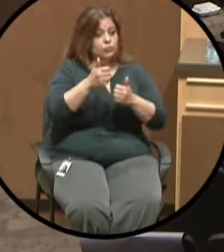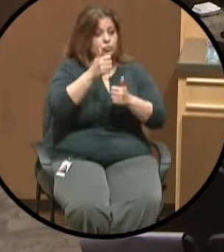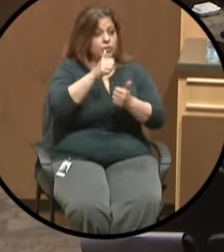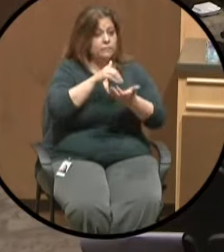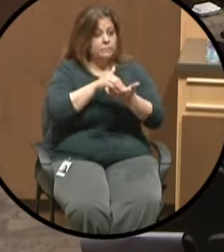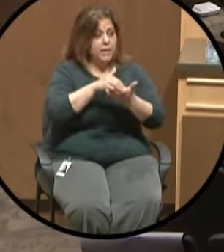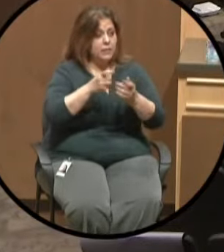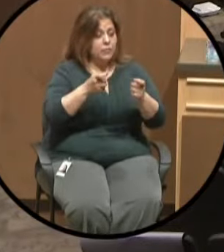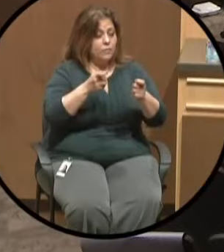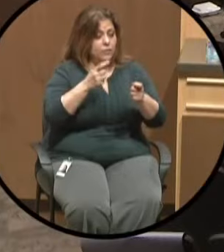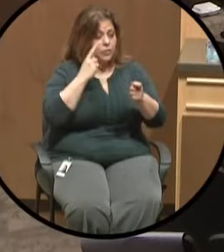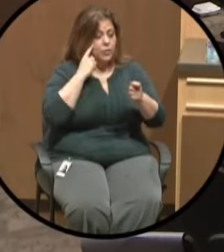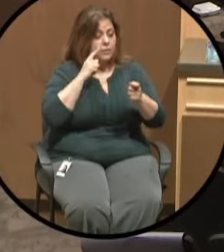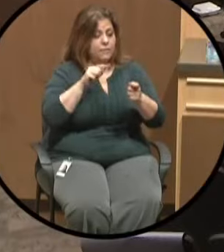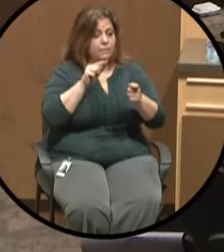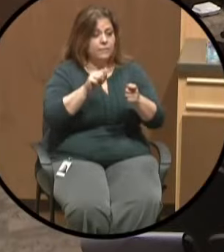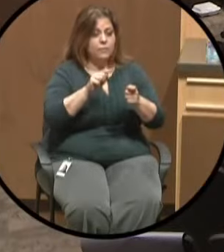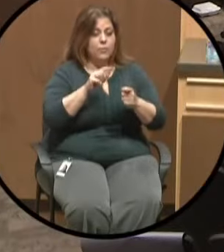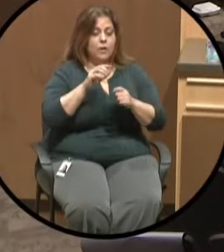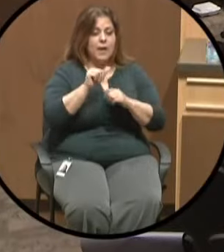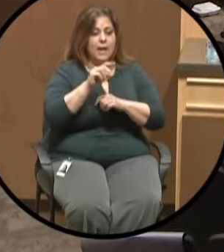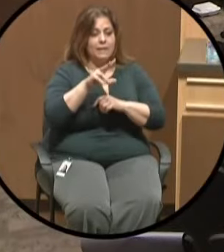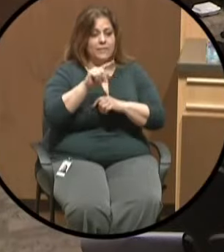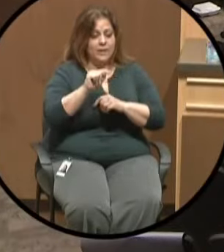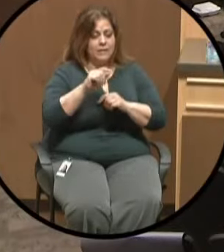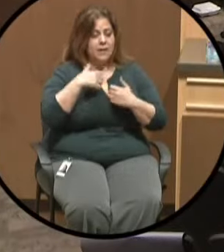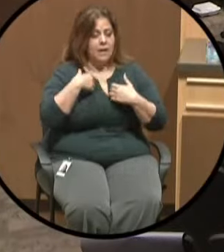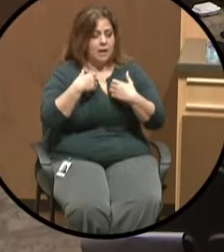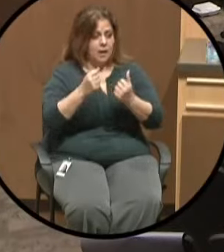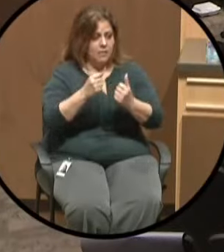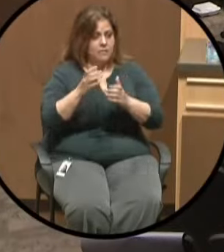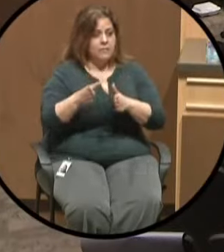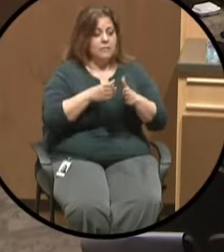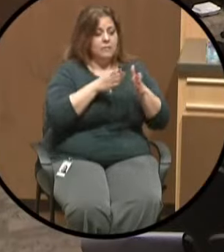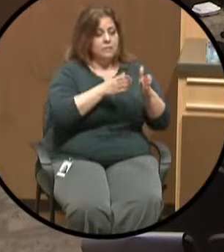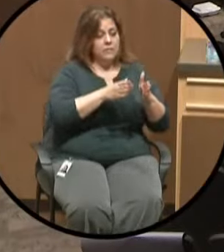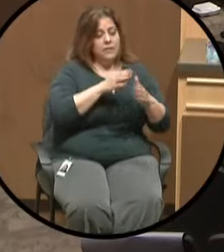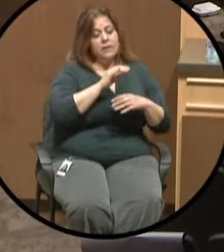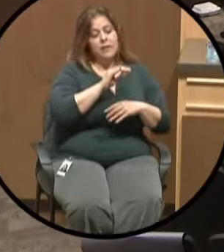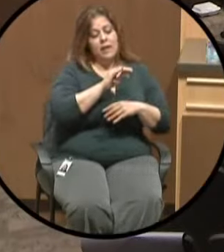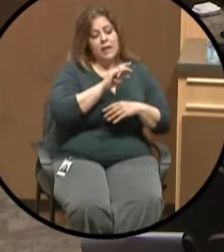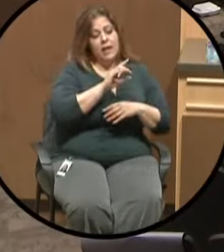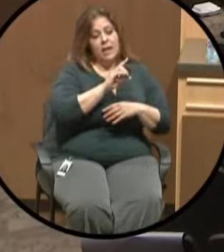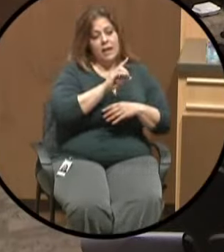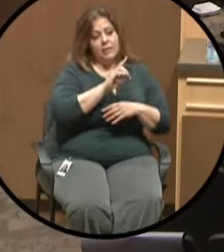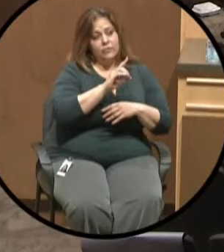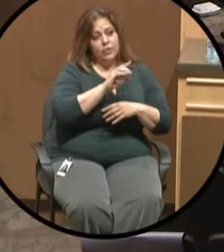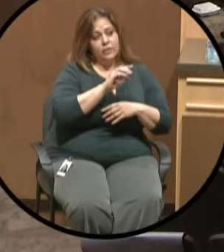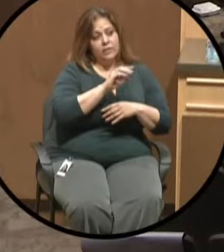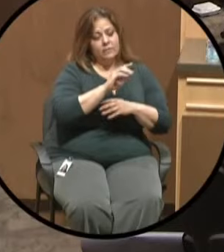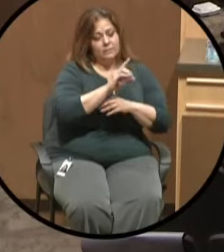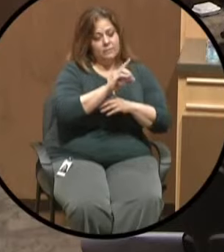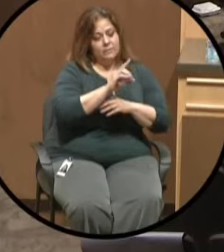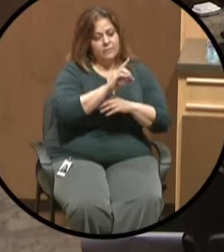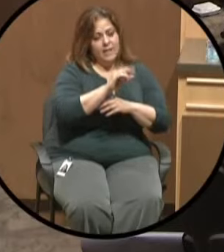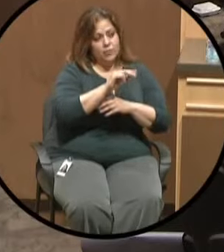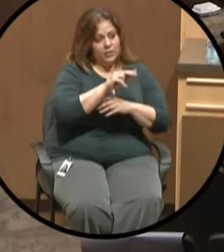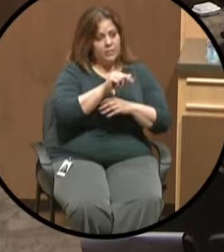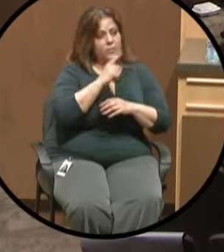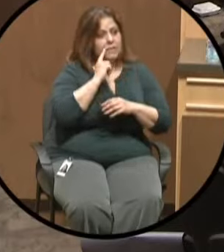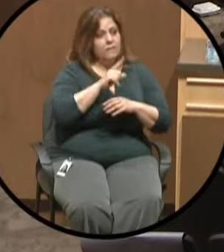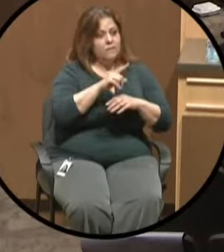Advent Health, Apopka, Winter Garden. Dr. Adriana Cadilla, infectious disease at Nemours.